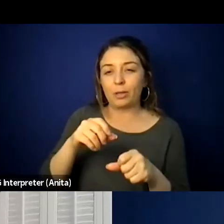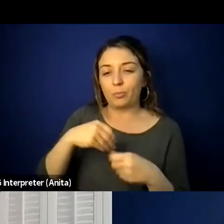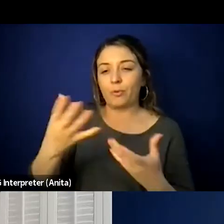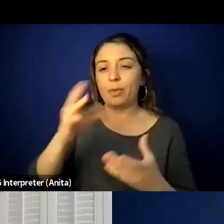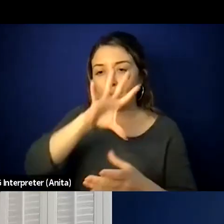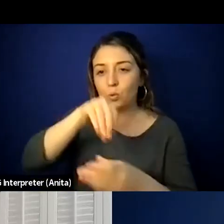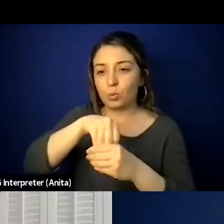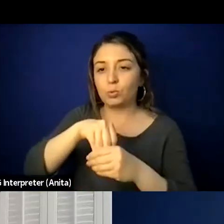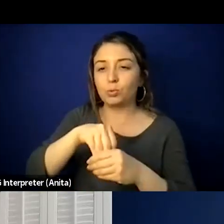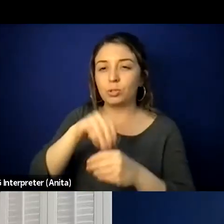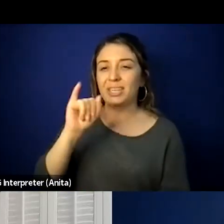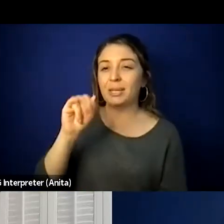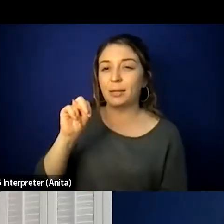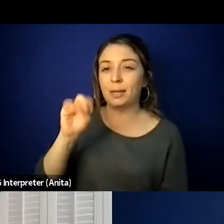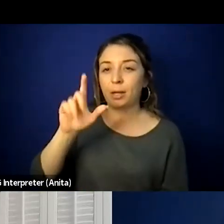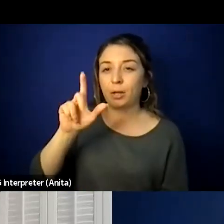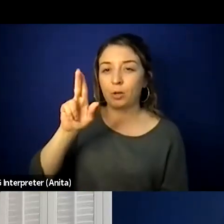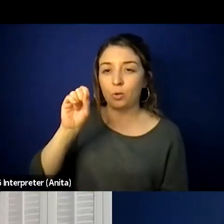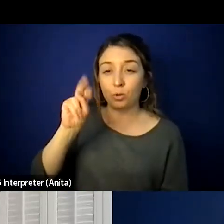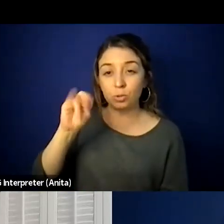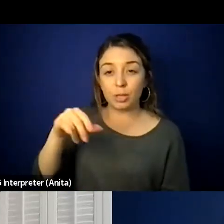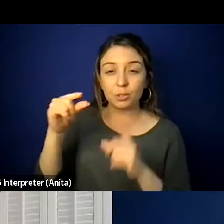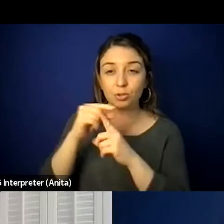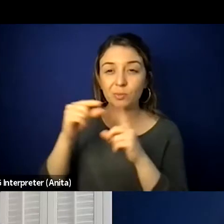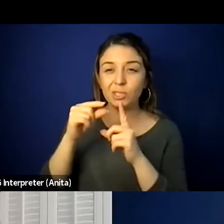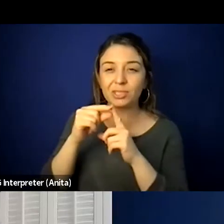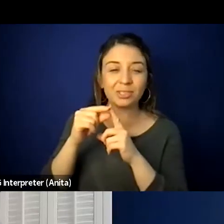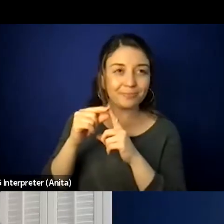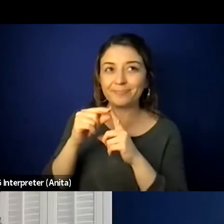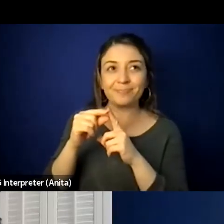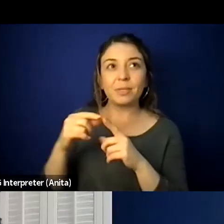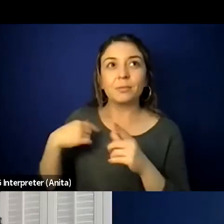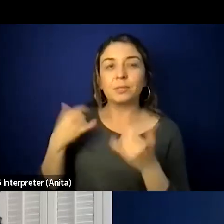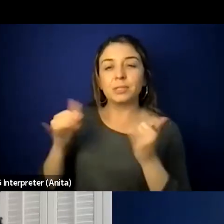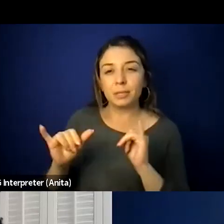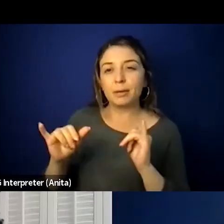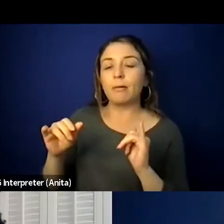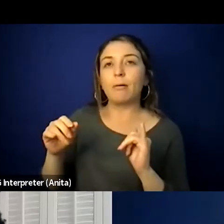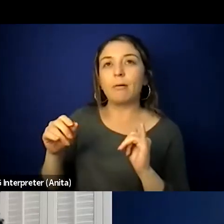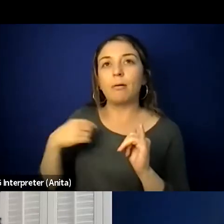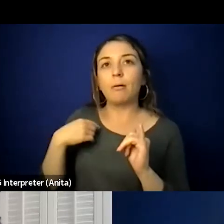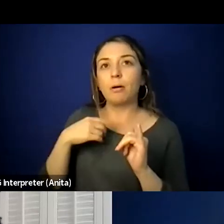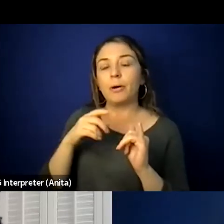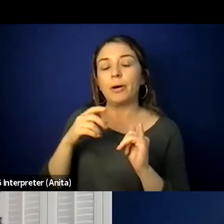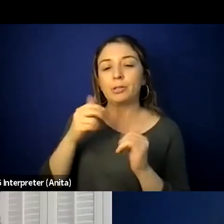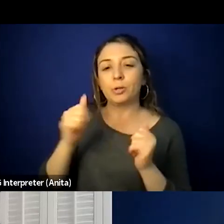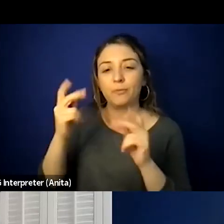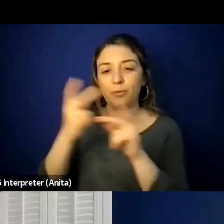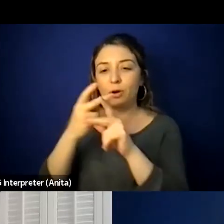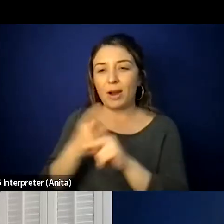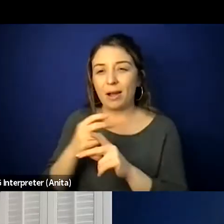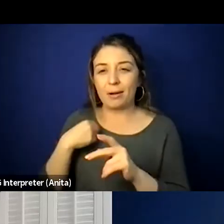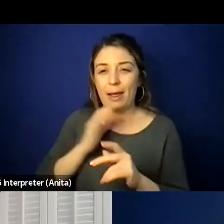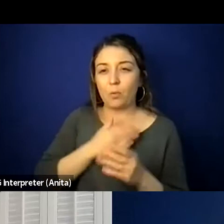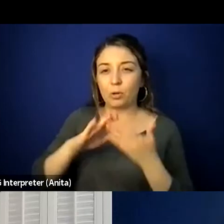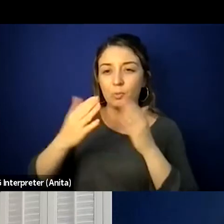a terminology that sat a little hard with people in our community. And it certainly did